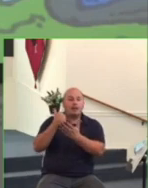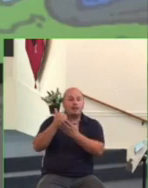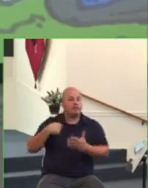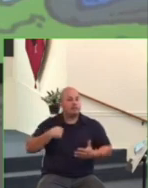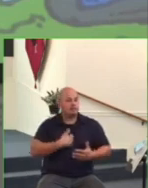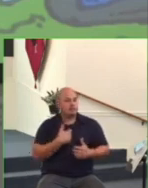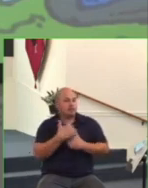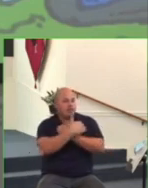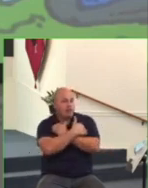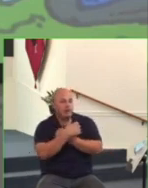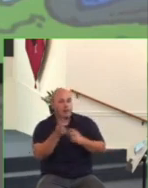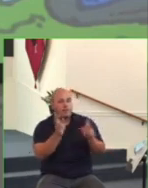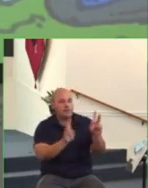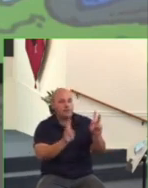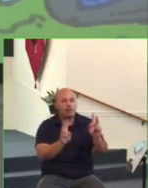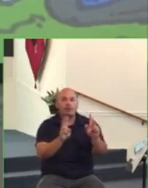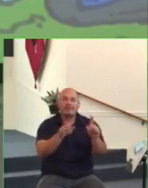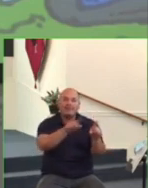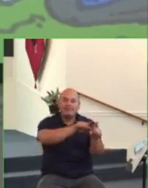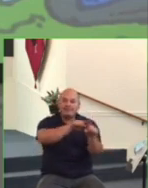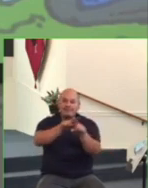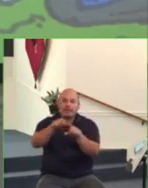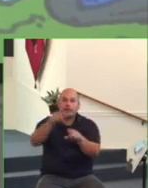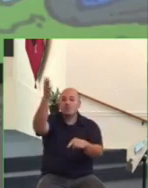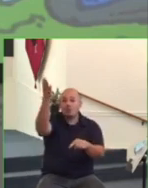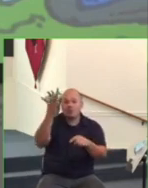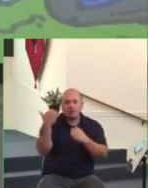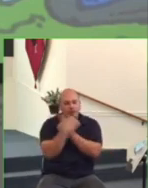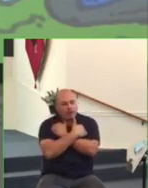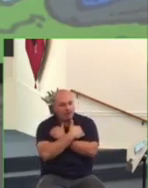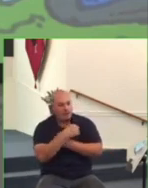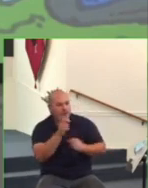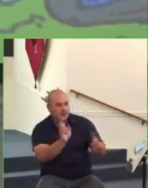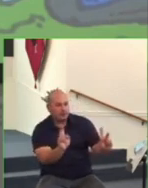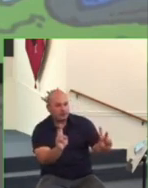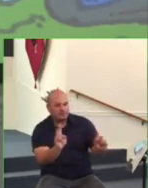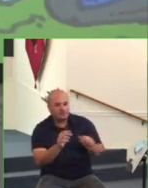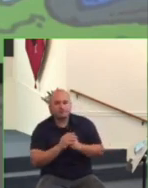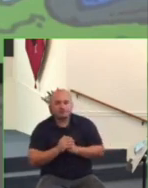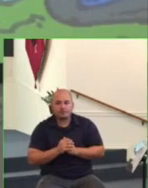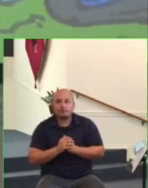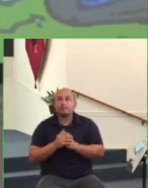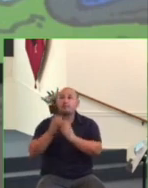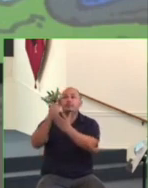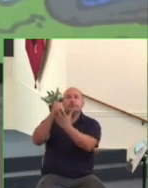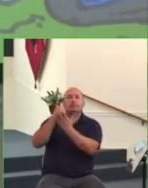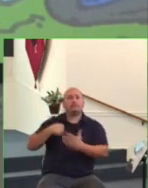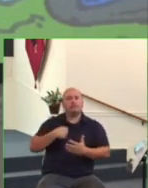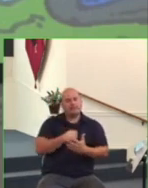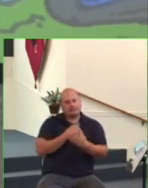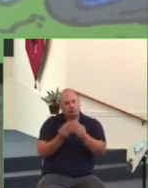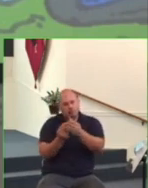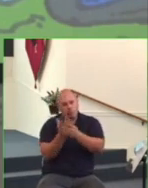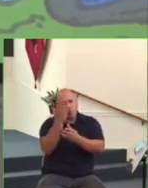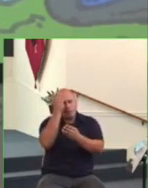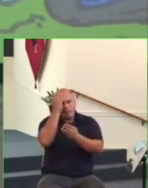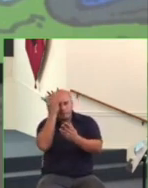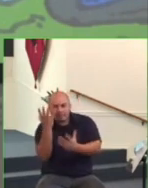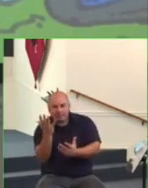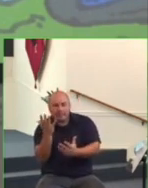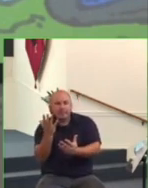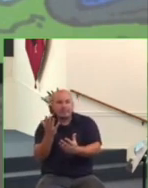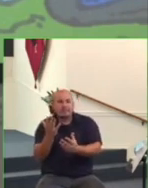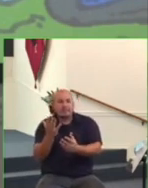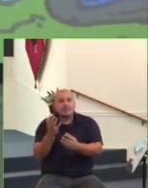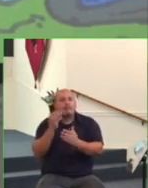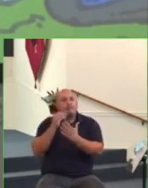obedience to the commands of Jesus. Lord, help us to obey Jesus our Lord. For we know your love for us that